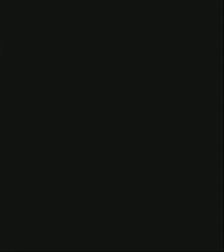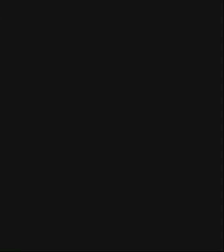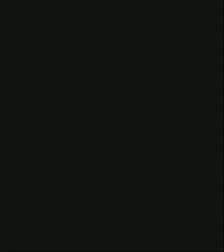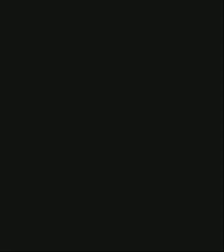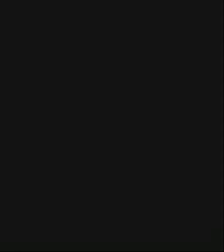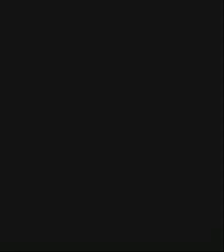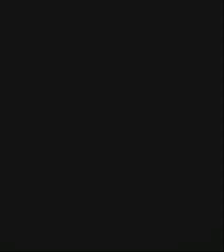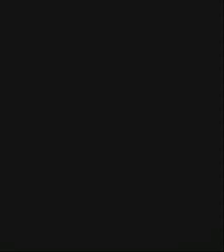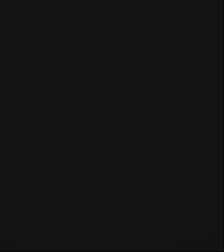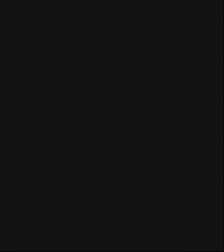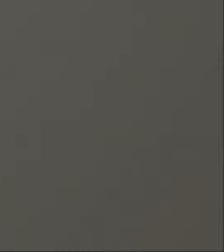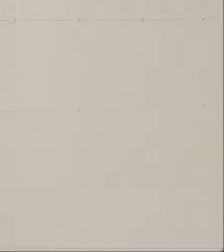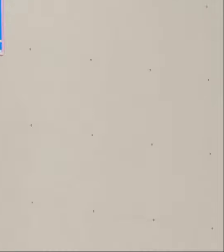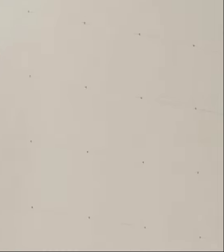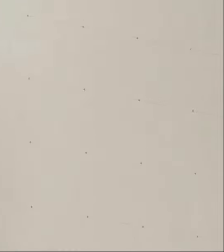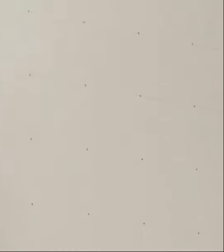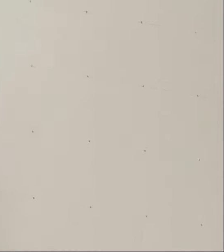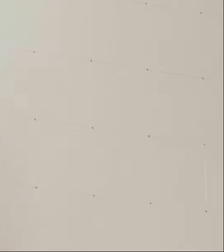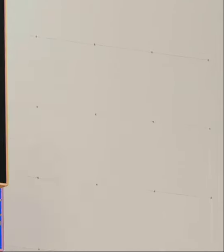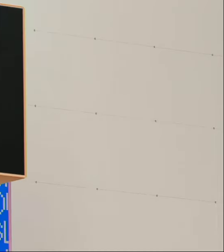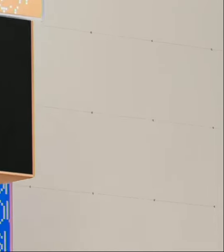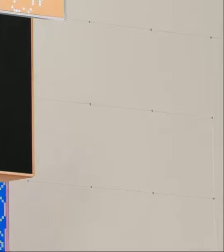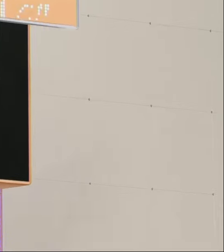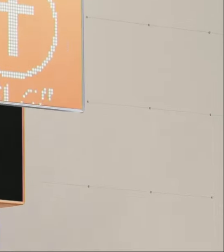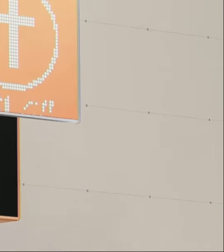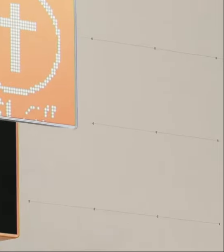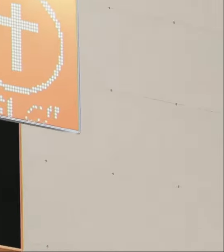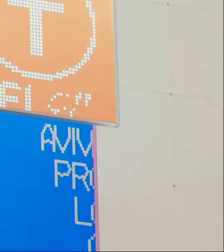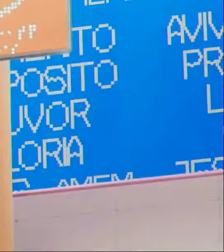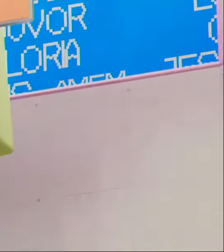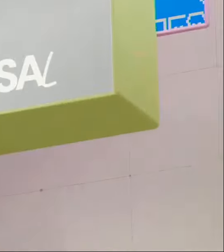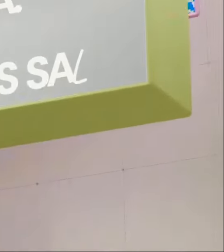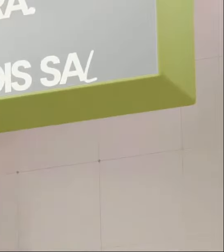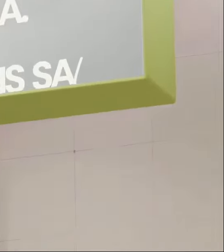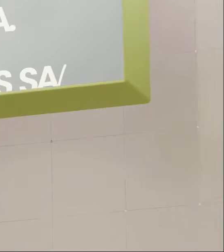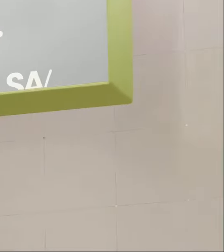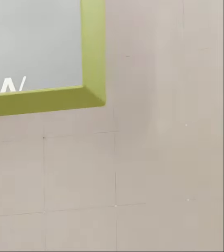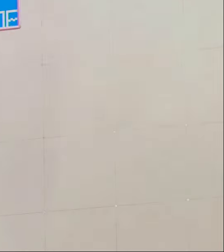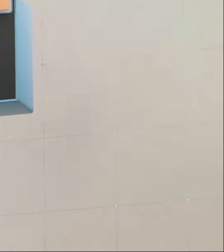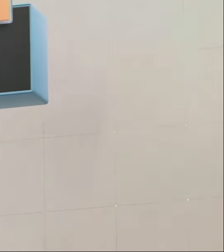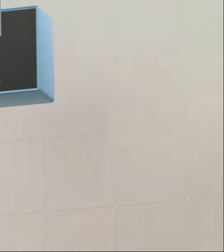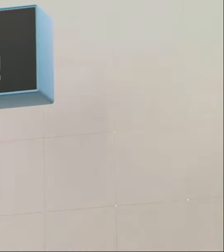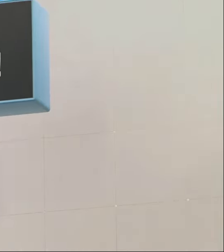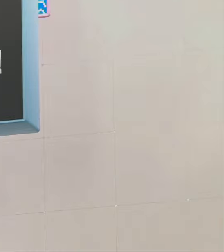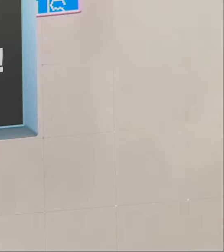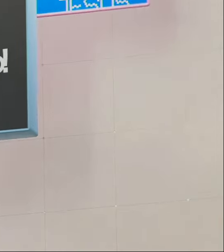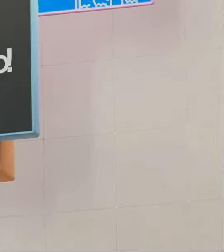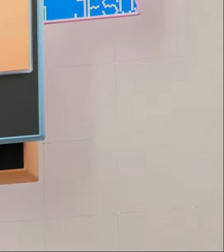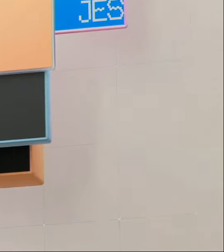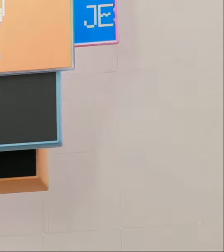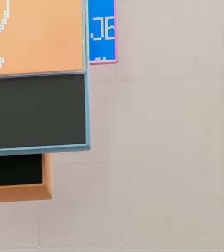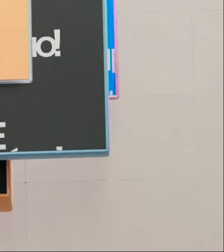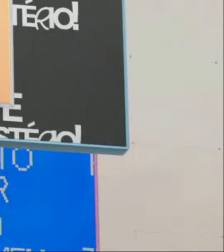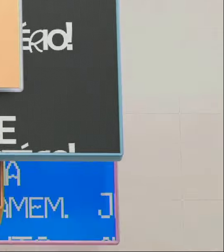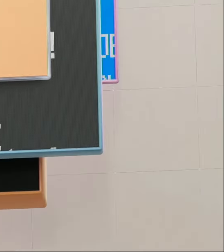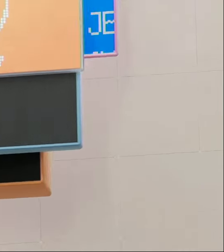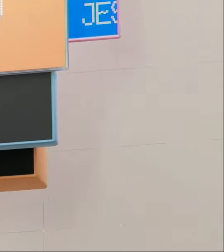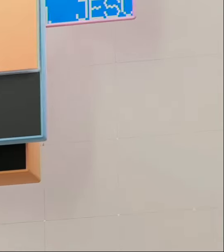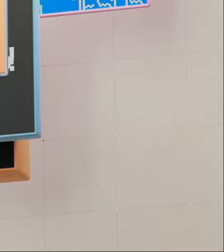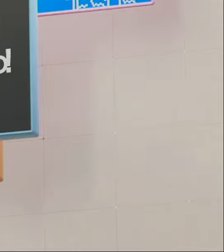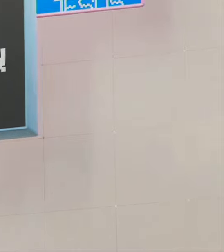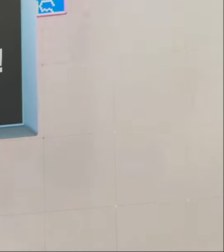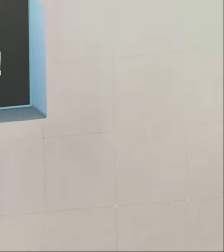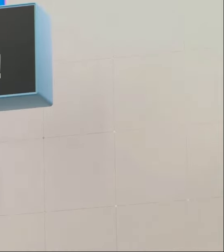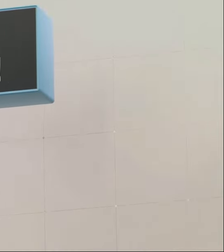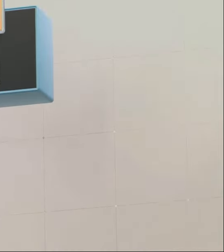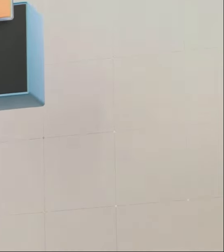on my chest, you took, there were no regrets, yes. I expect nonetheless, but can I just suggest why you should watch your steps? It's like you move with a little bit of